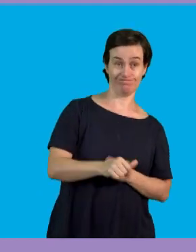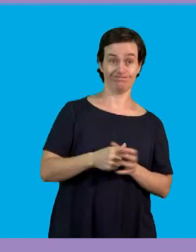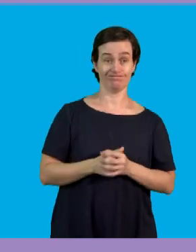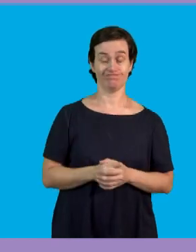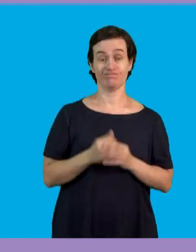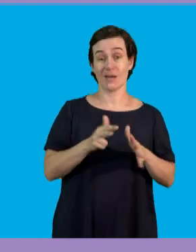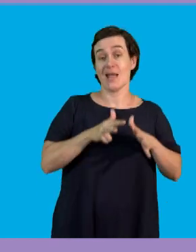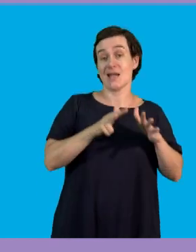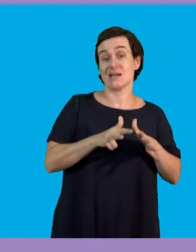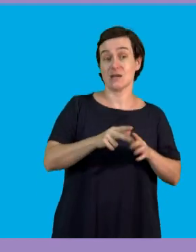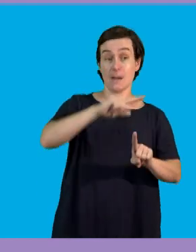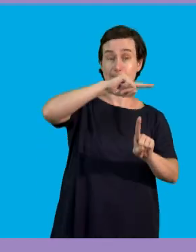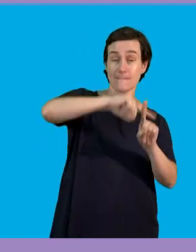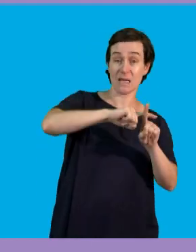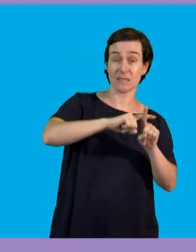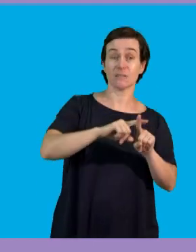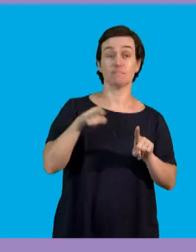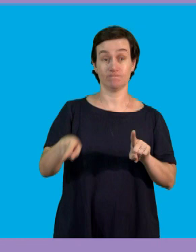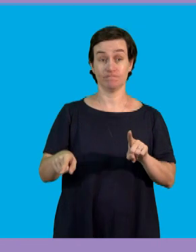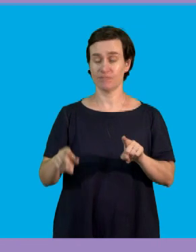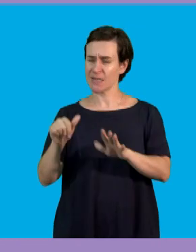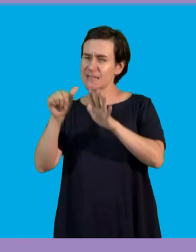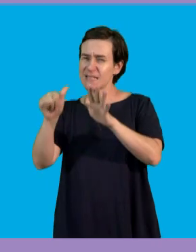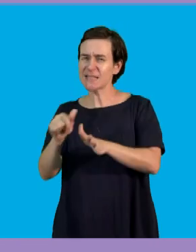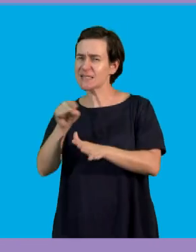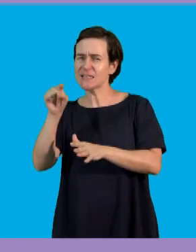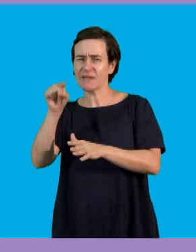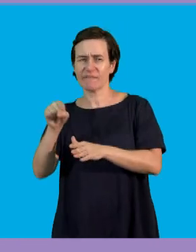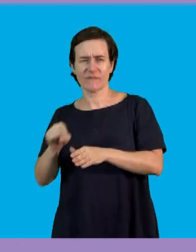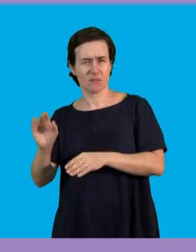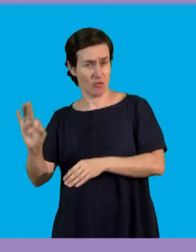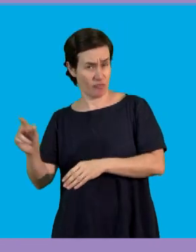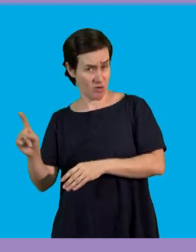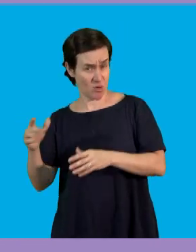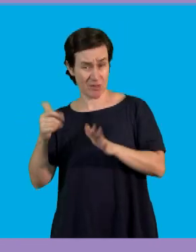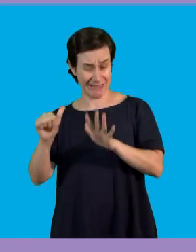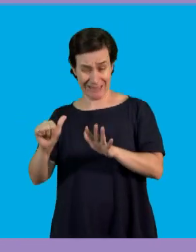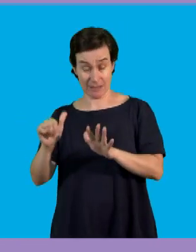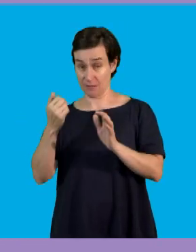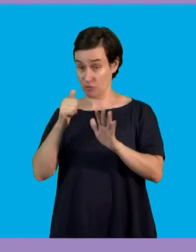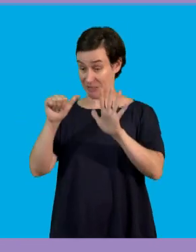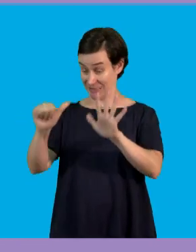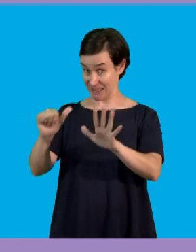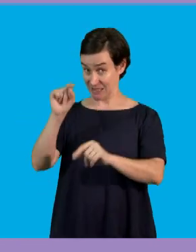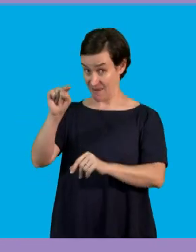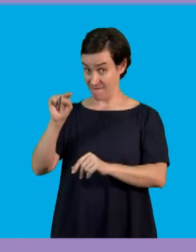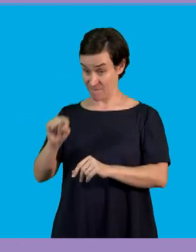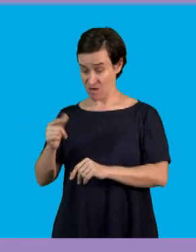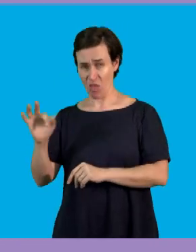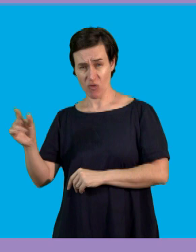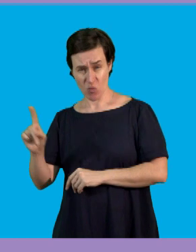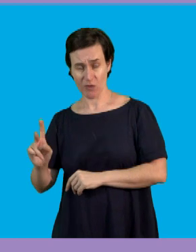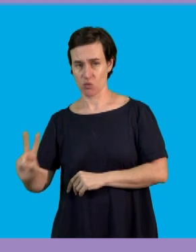So that gives us 18 plus, we still have to do that 6 divided by 3 first, and 6 divided by 3 is